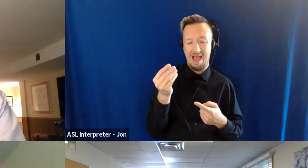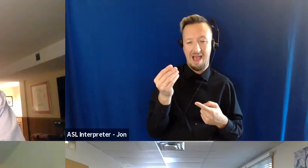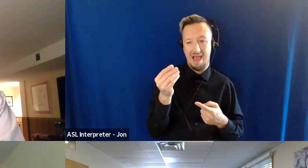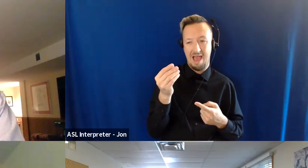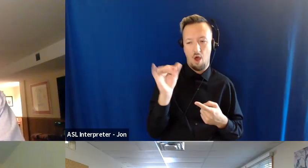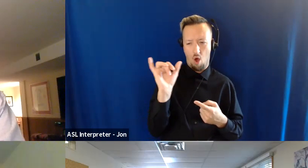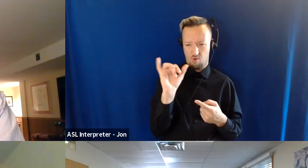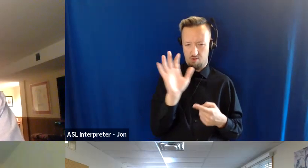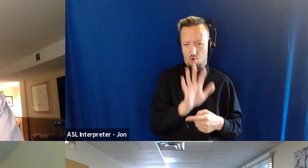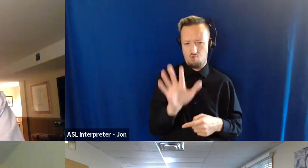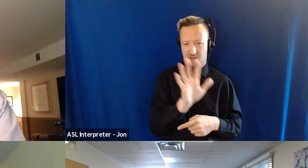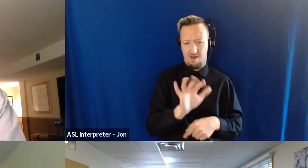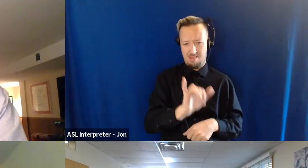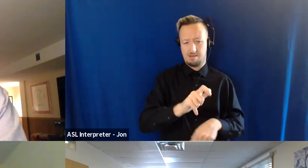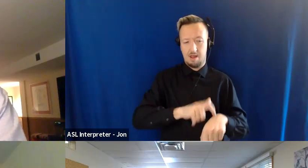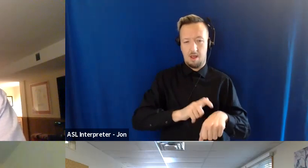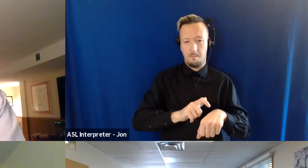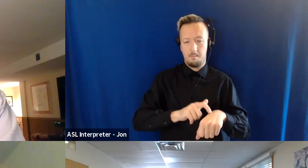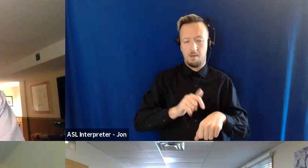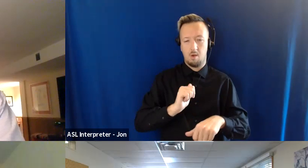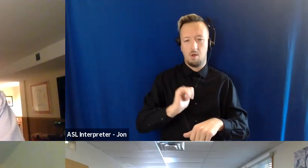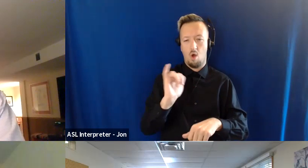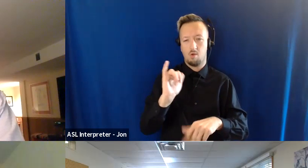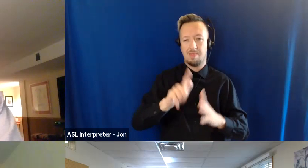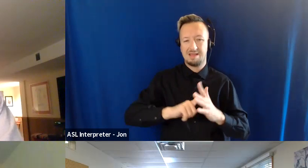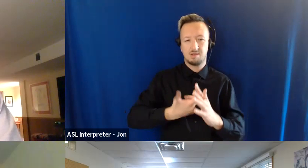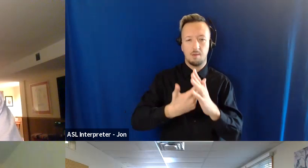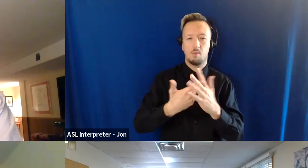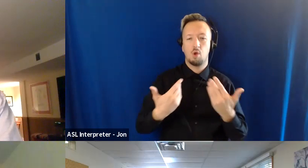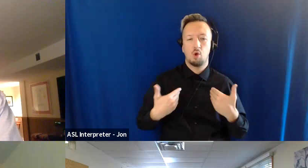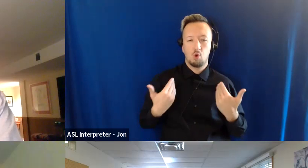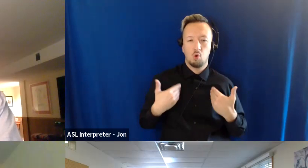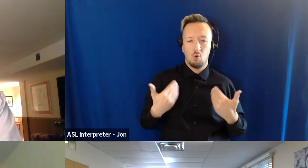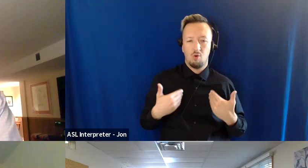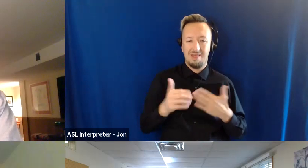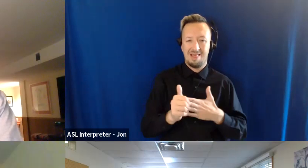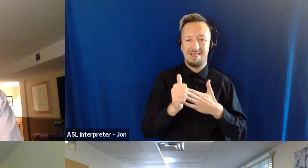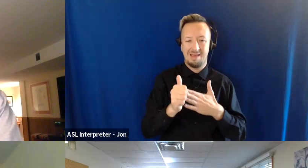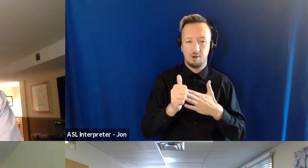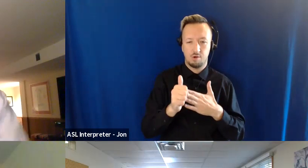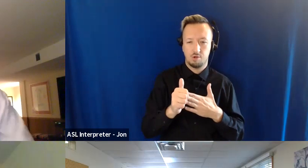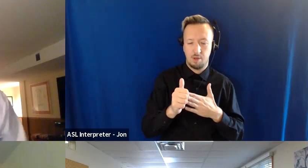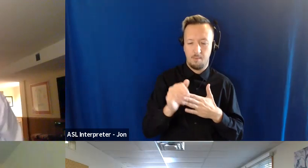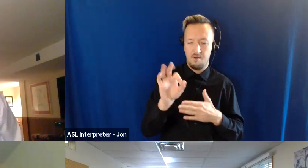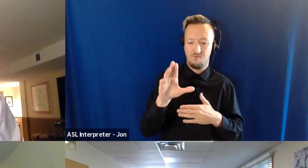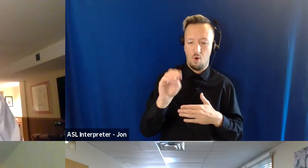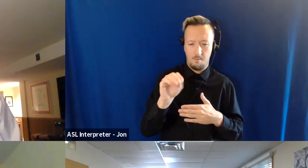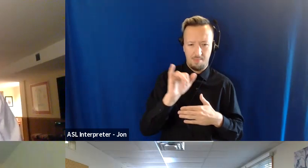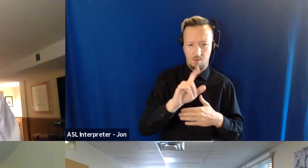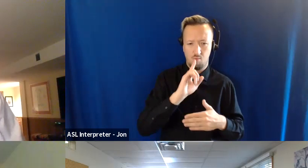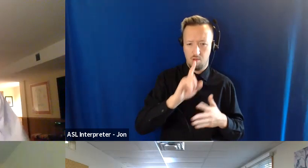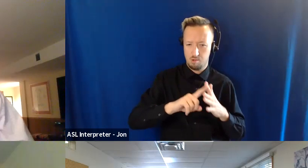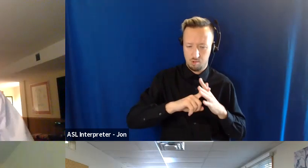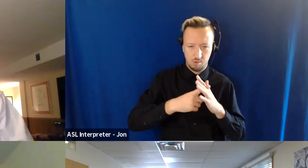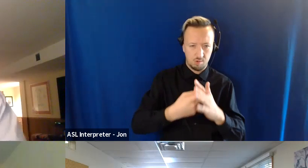that same time was the implementation of the Youth Leadership Forum that has started to sweep the nation, and